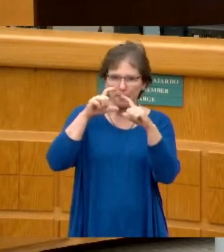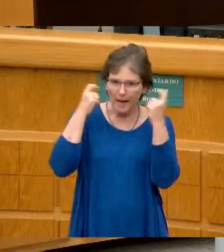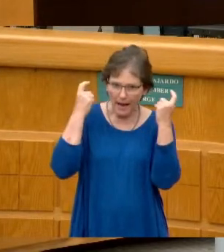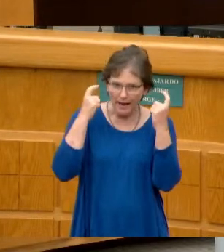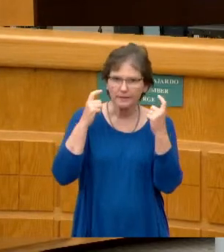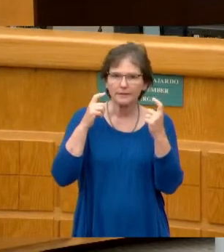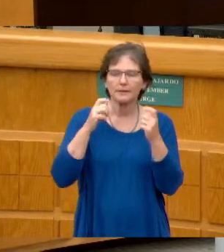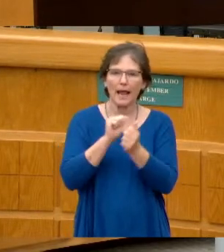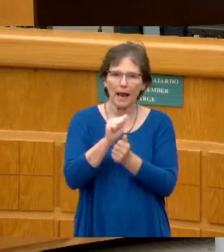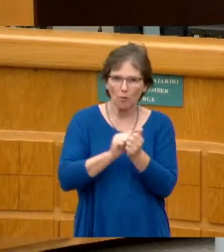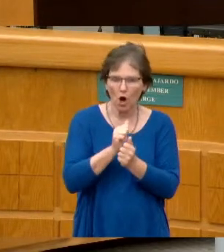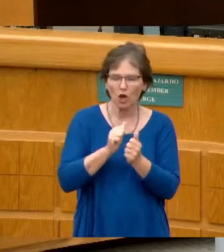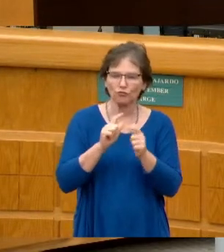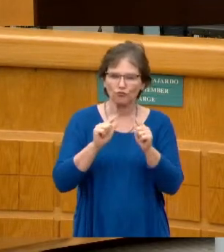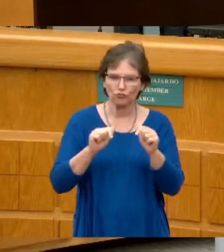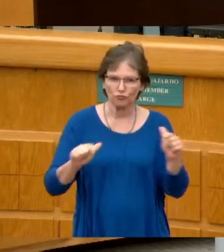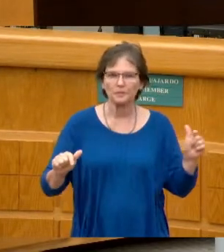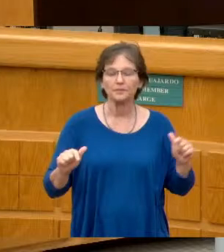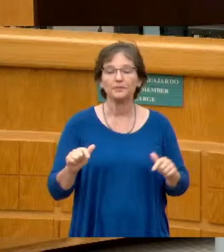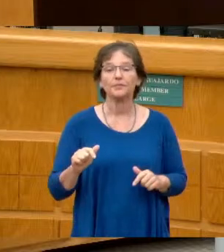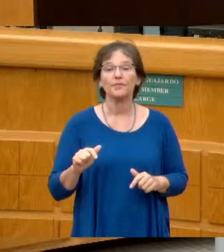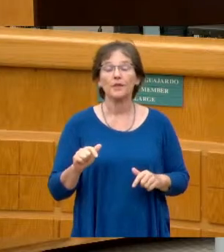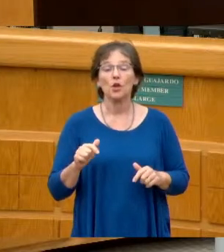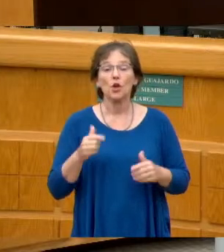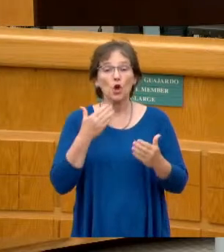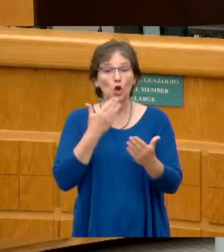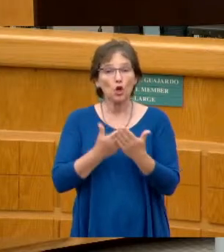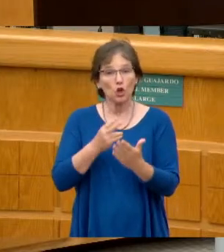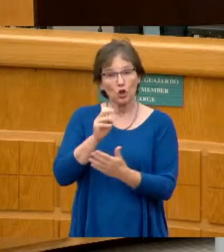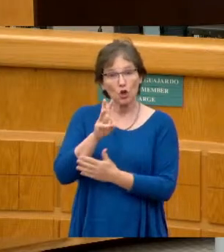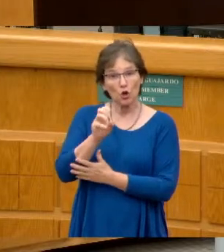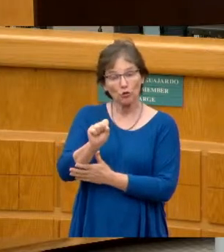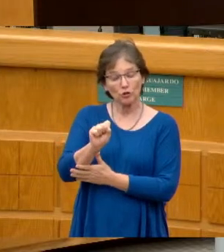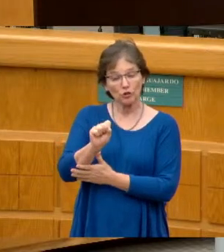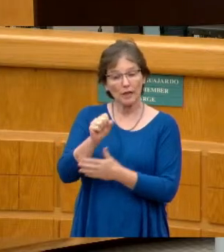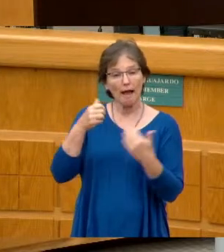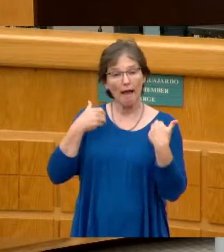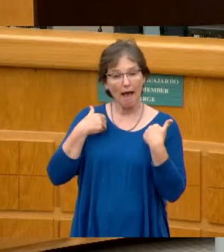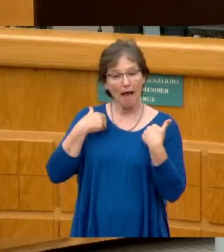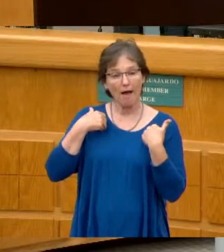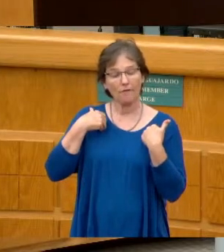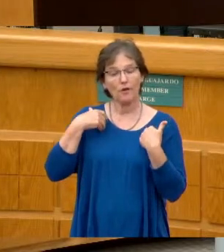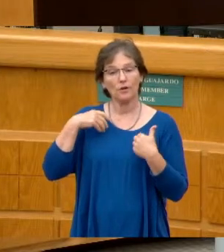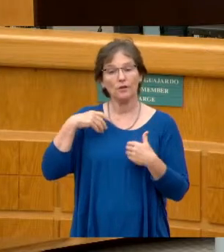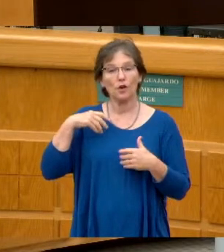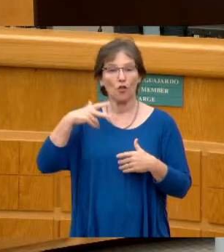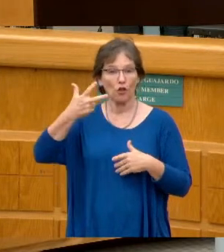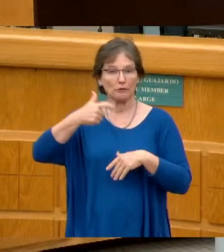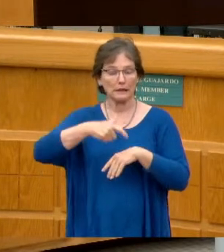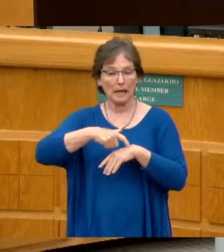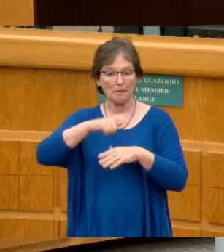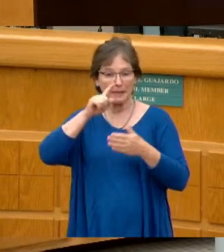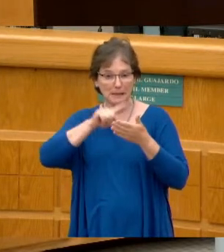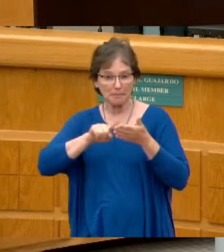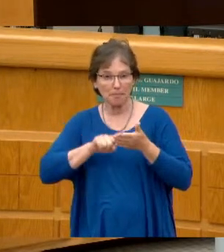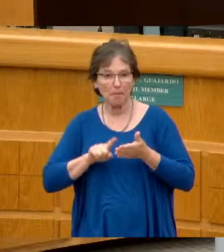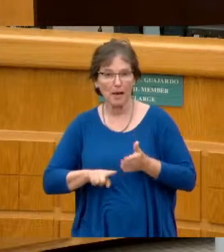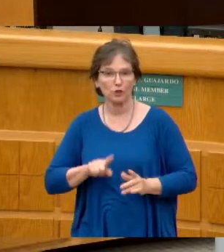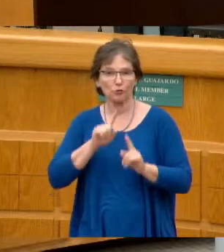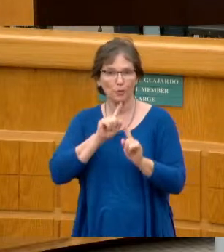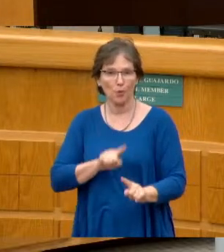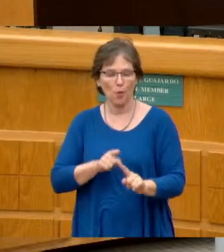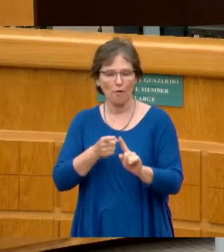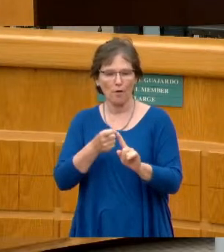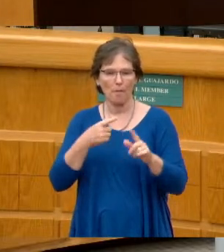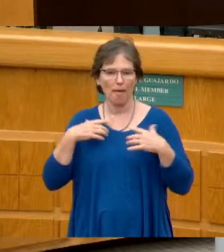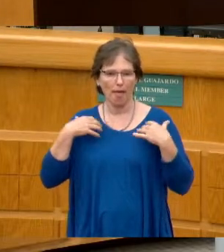turn that thing around. We're doing better than some places in the state, but anything up is not good. So we